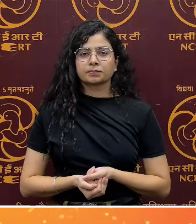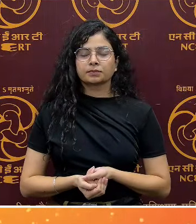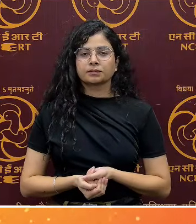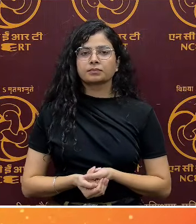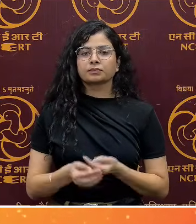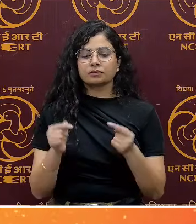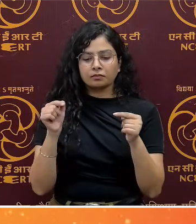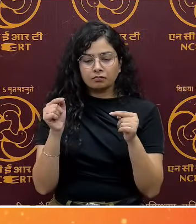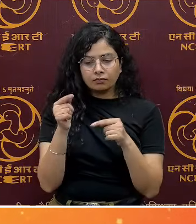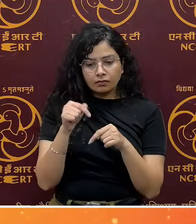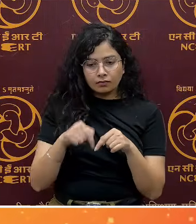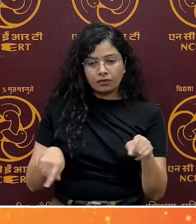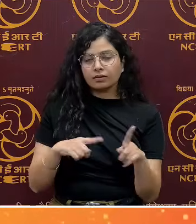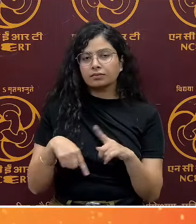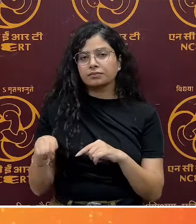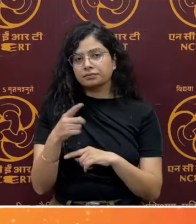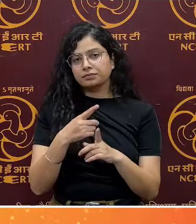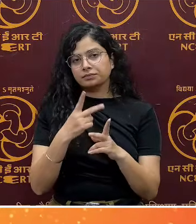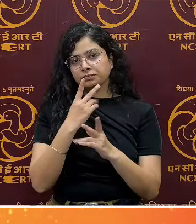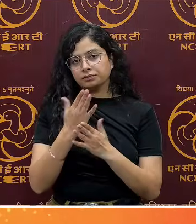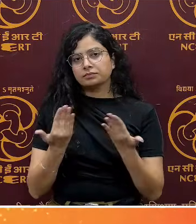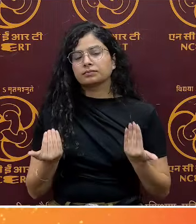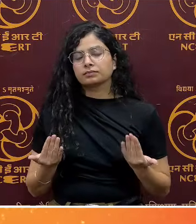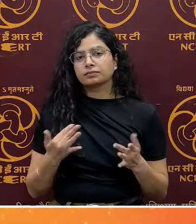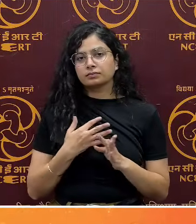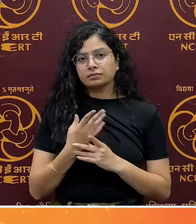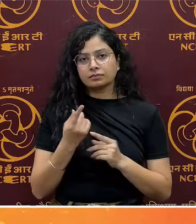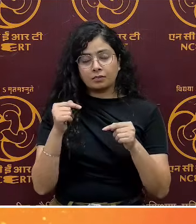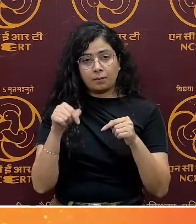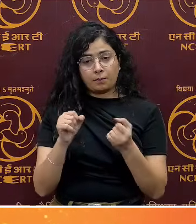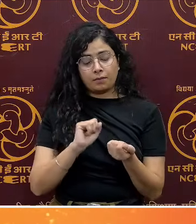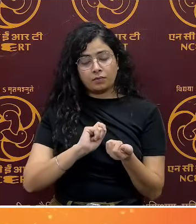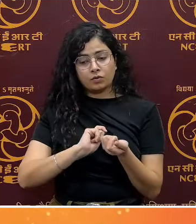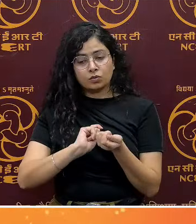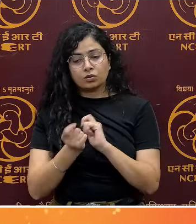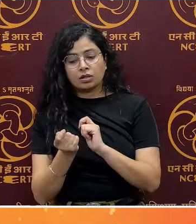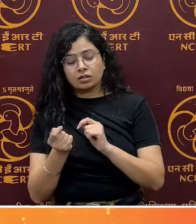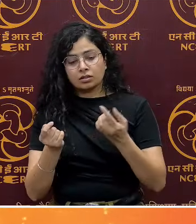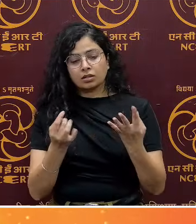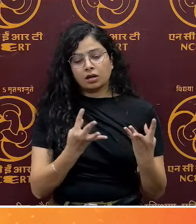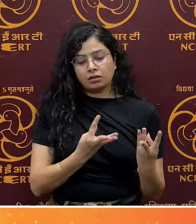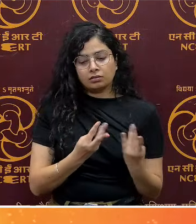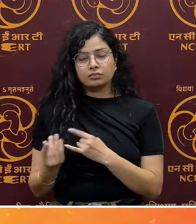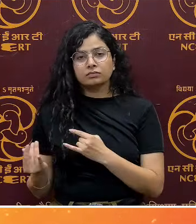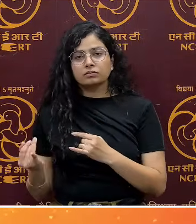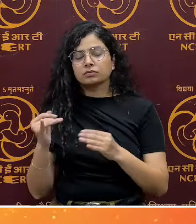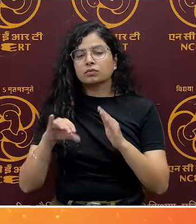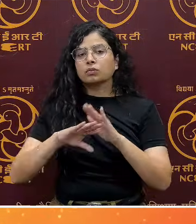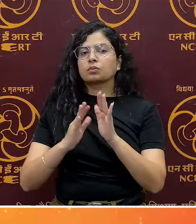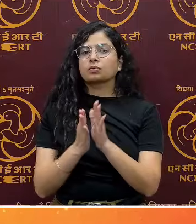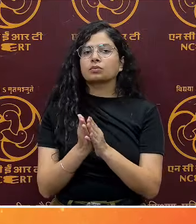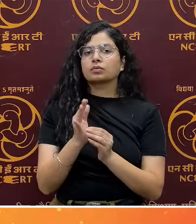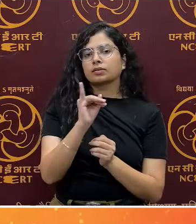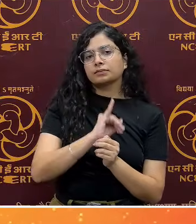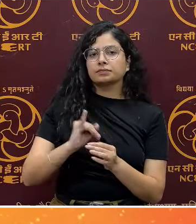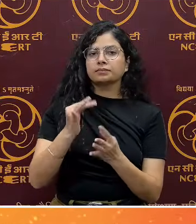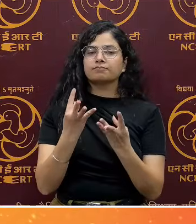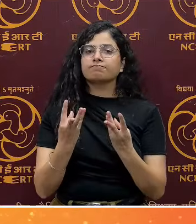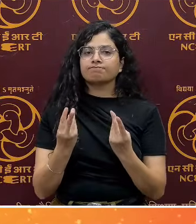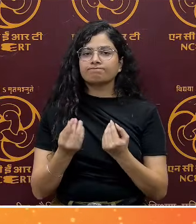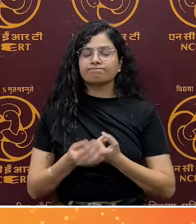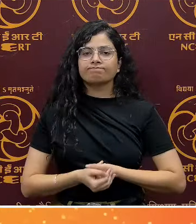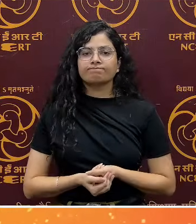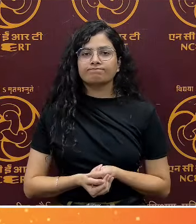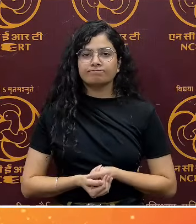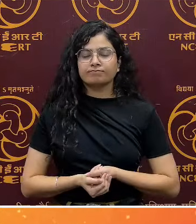Here you can see this has become a series of 6 numbers. Right.